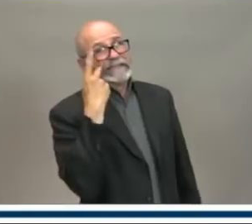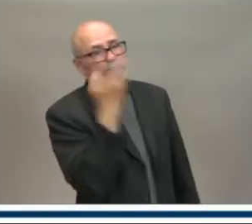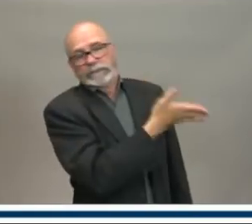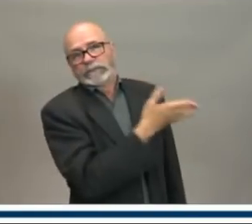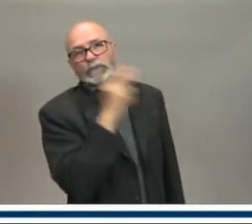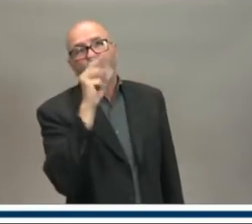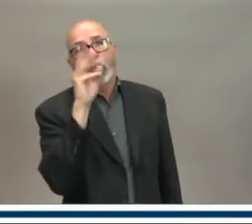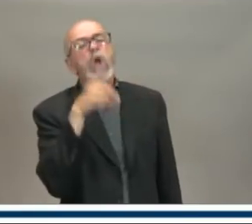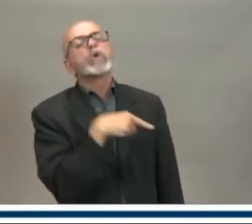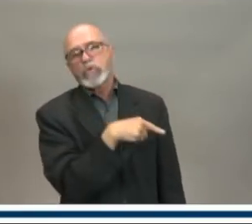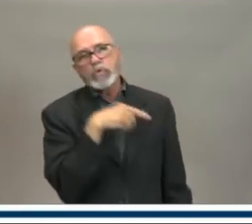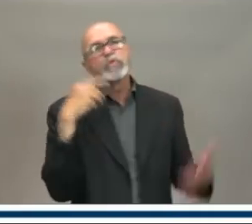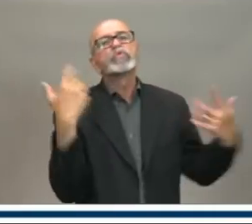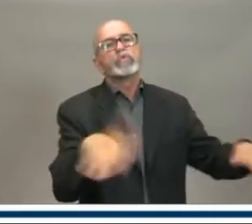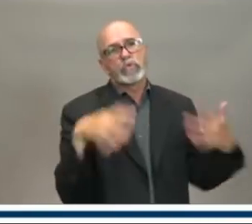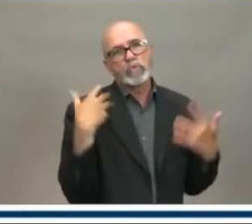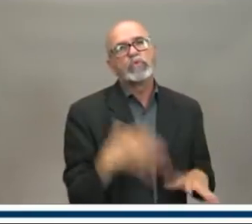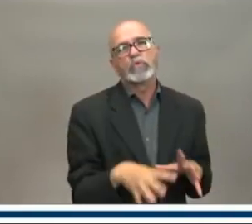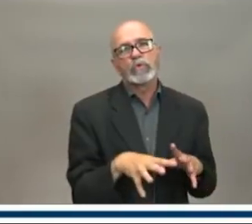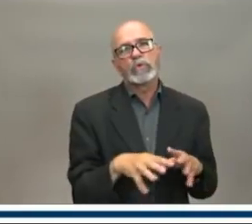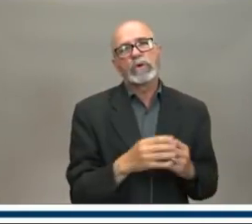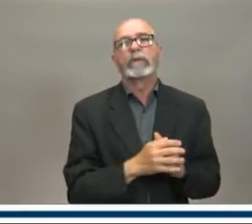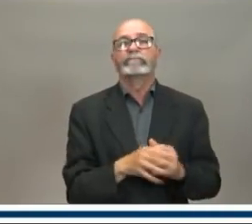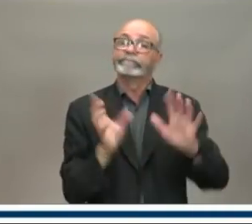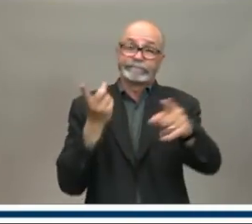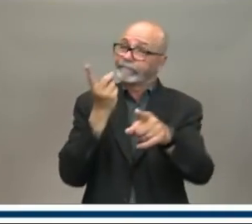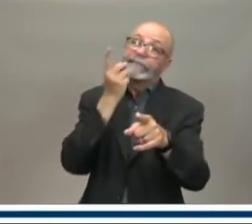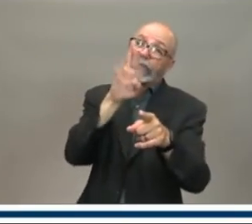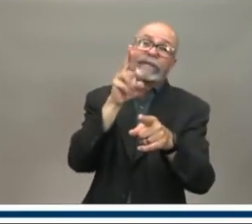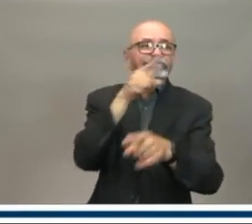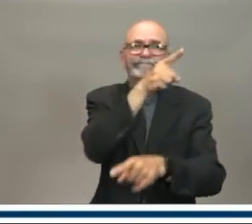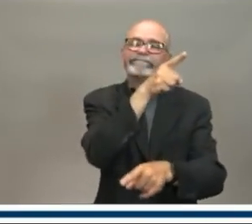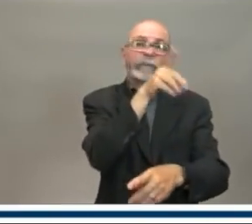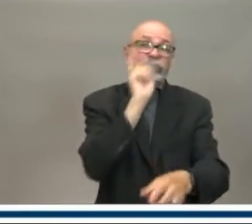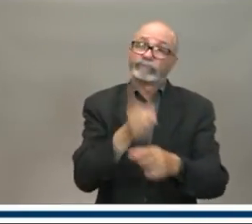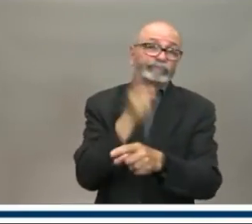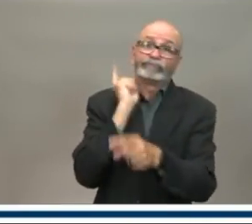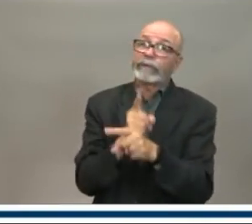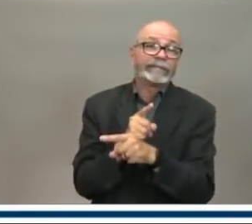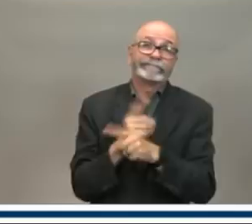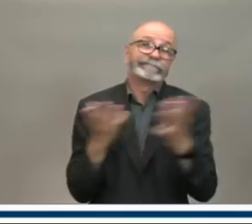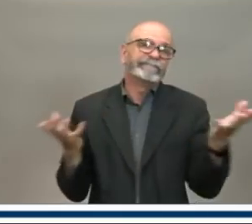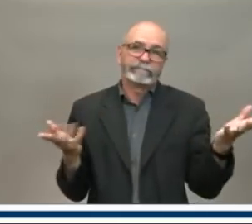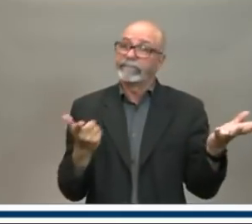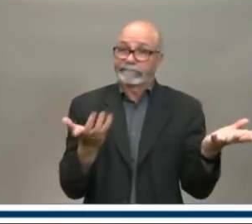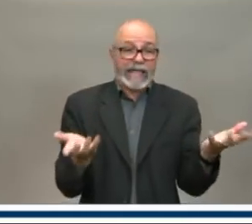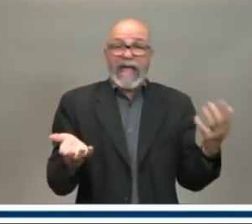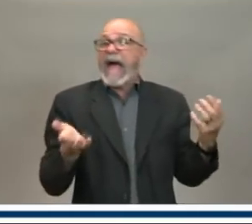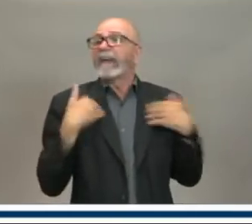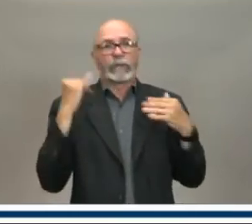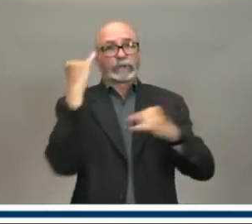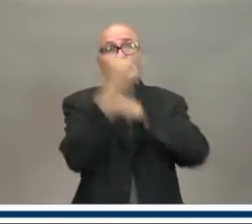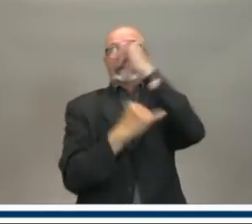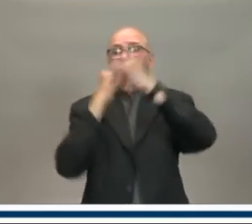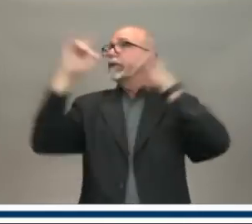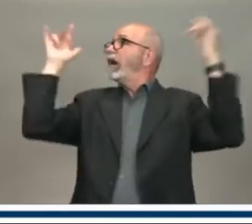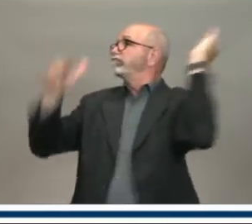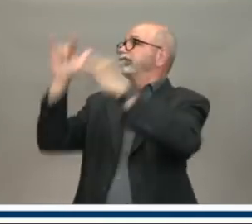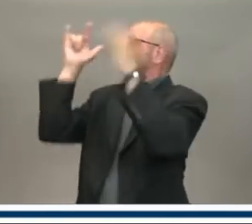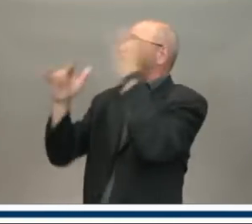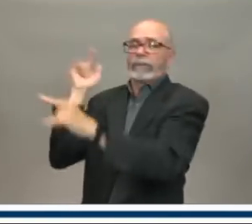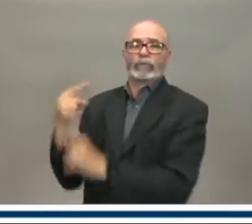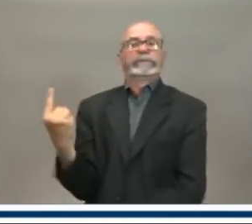we'll, and I think Dr. Strang is right. The fact that we are the international airport and a lot of snowbirds came